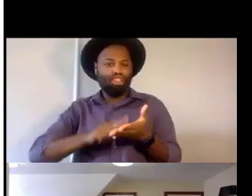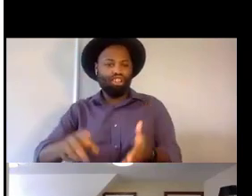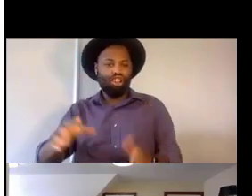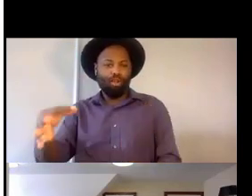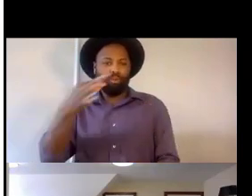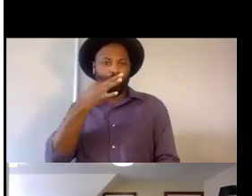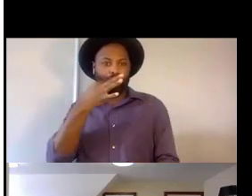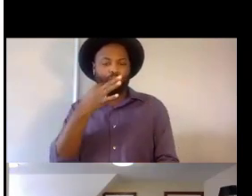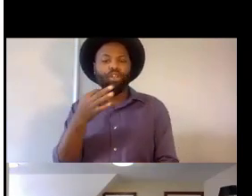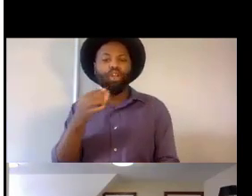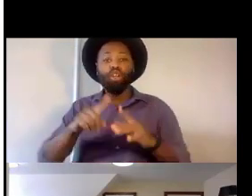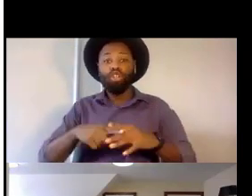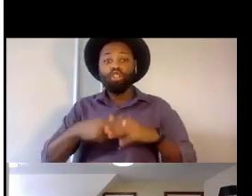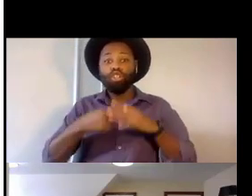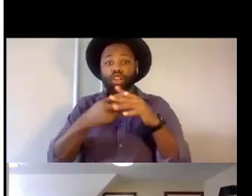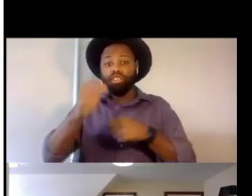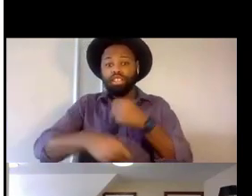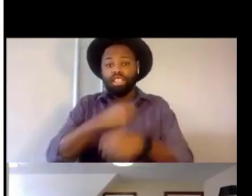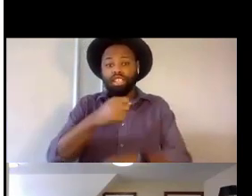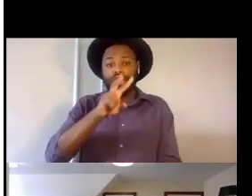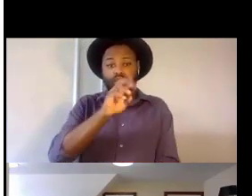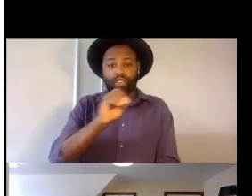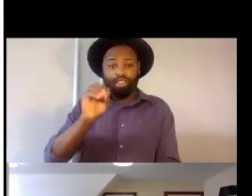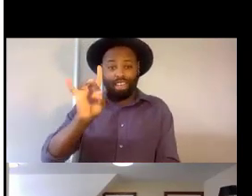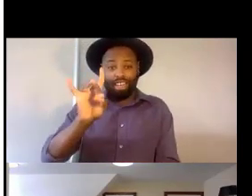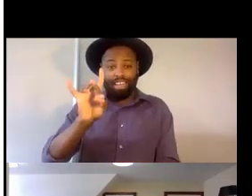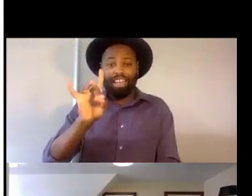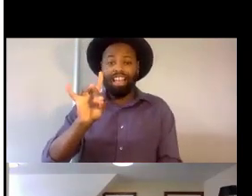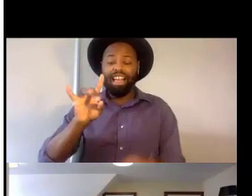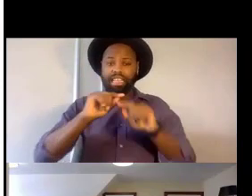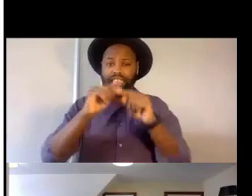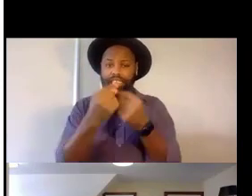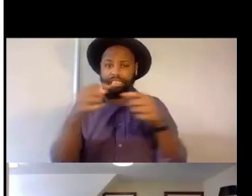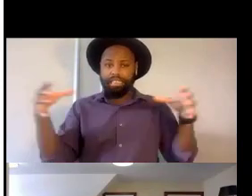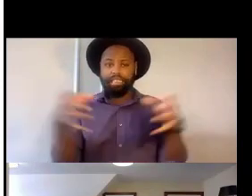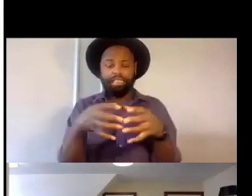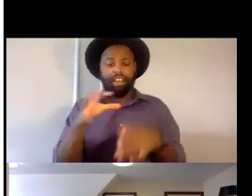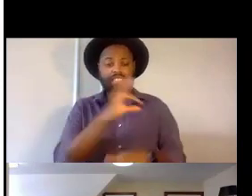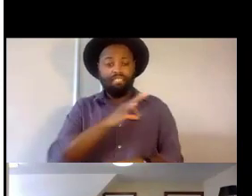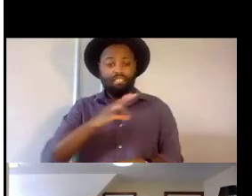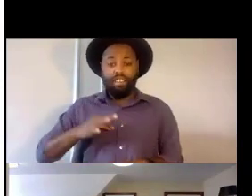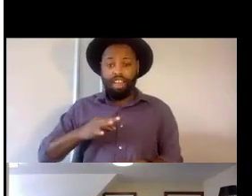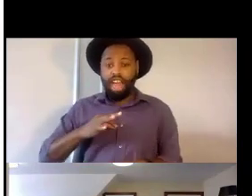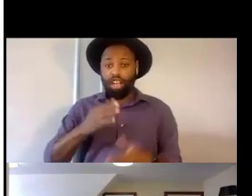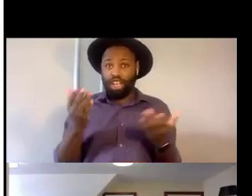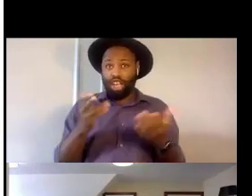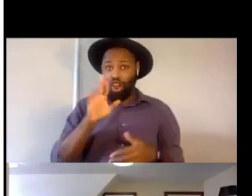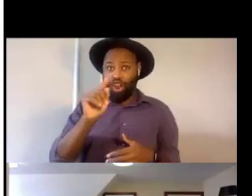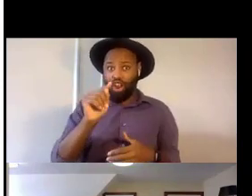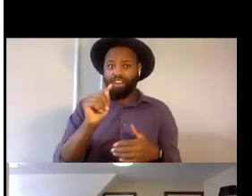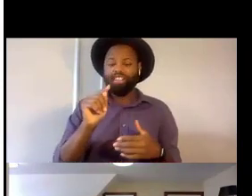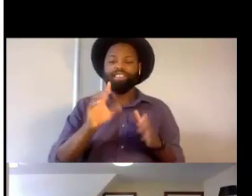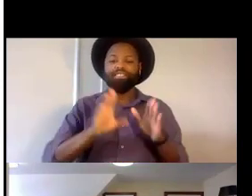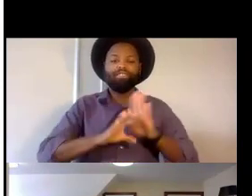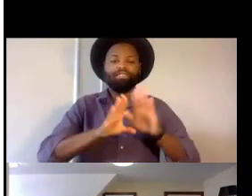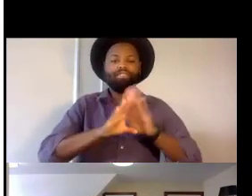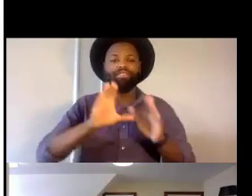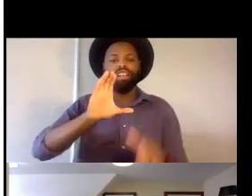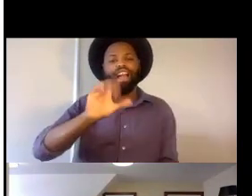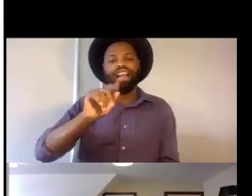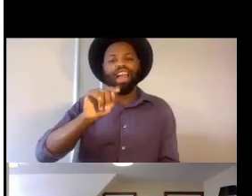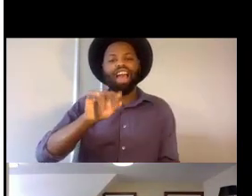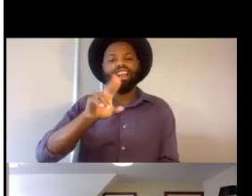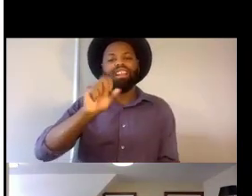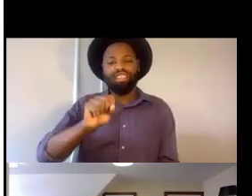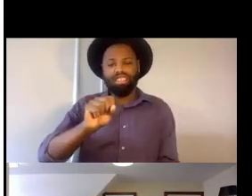in 2008, a team of faculty at RIT put together a Catalyst grant,